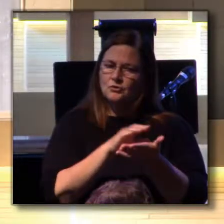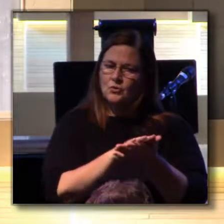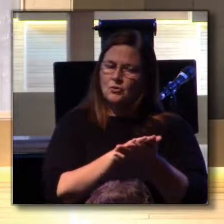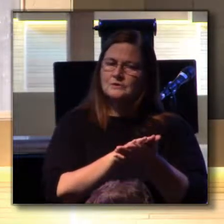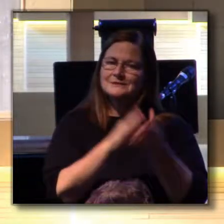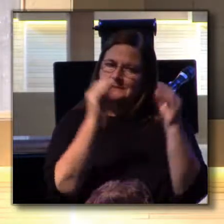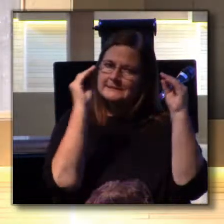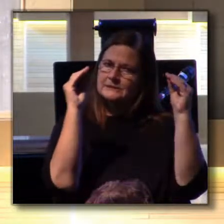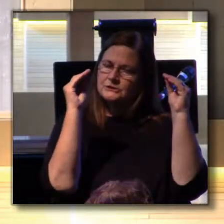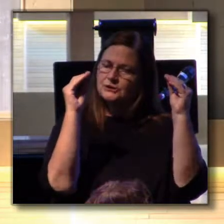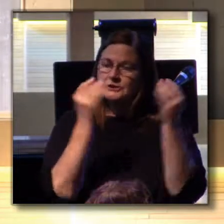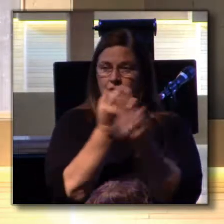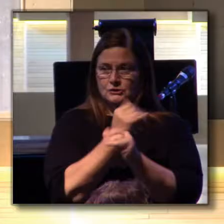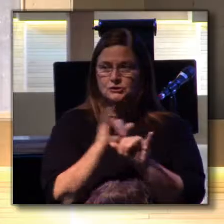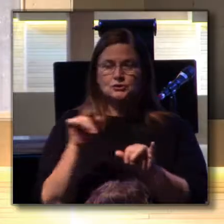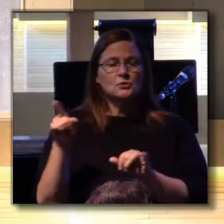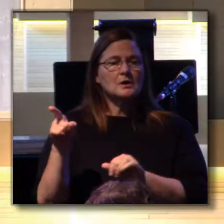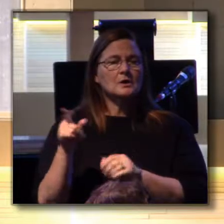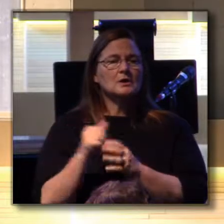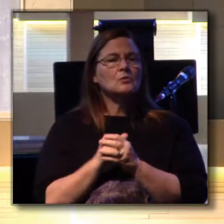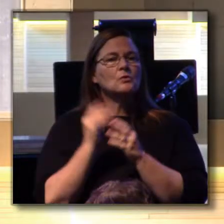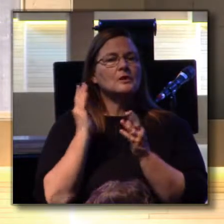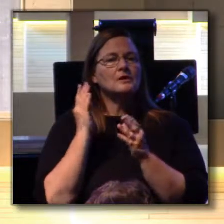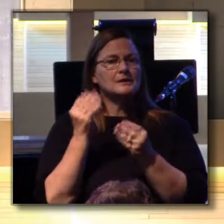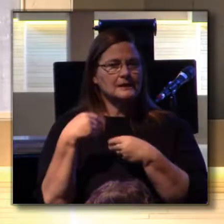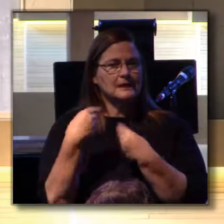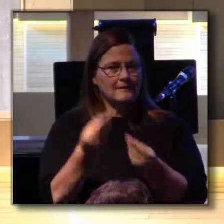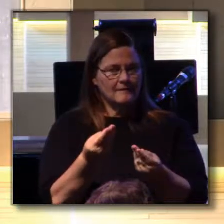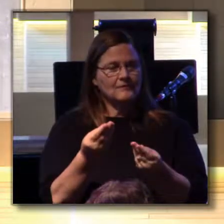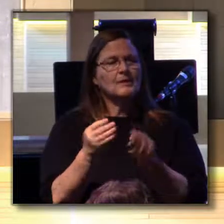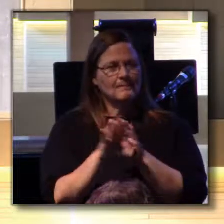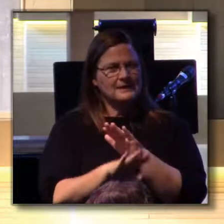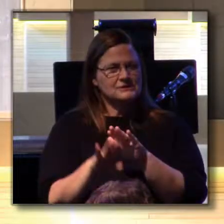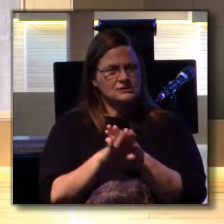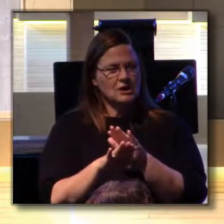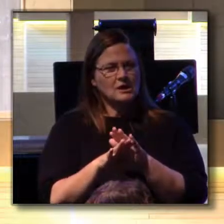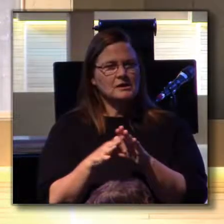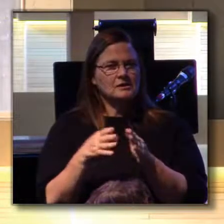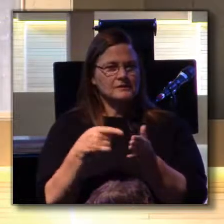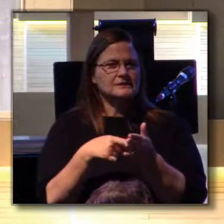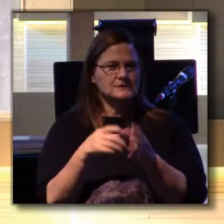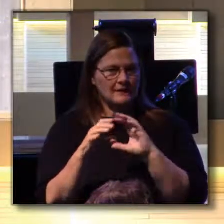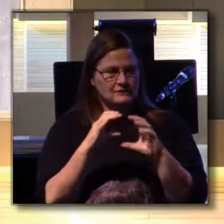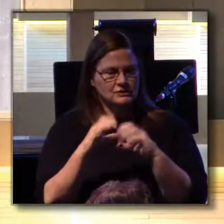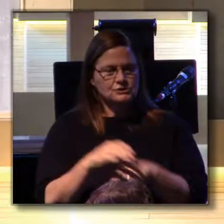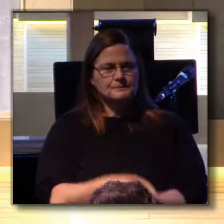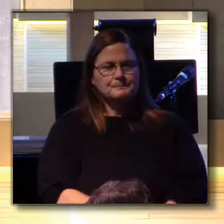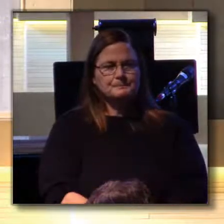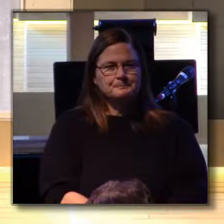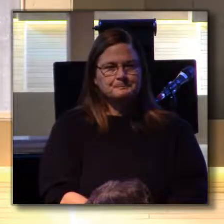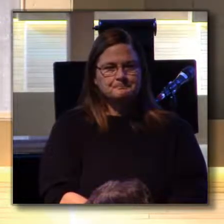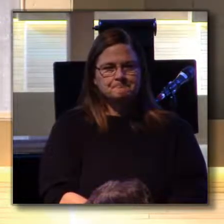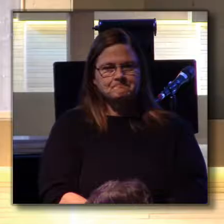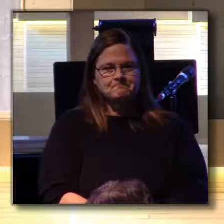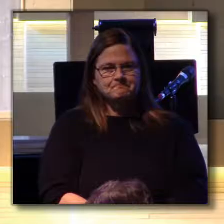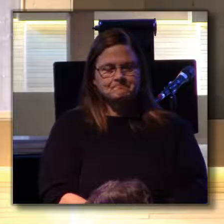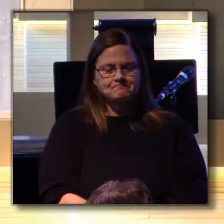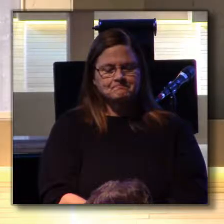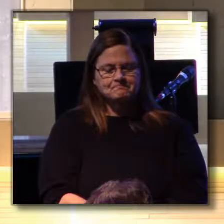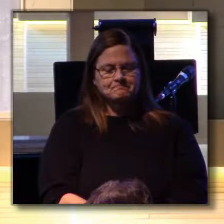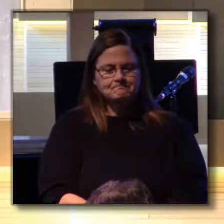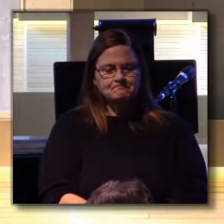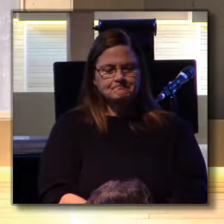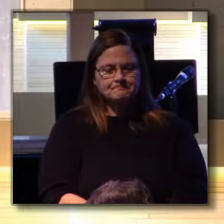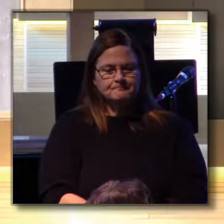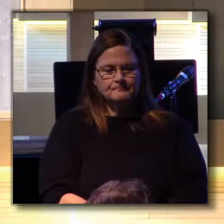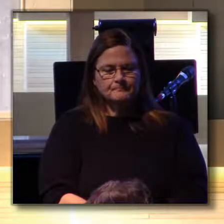that Yeshua is going to give based on this interaction with this young man. And it says